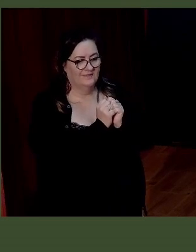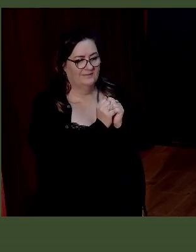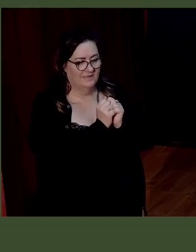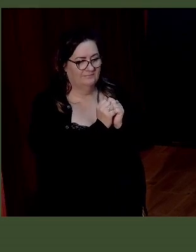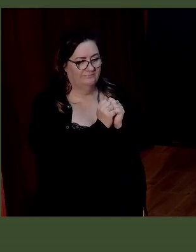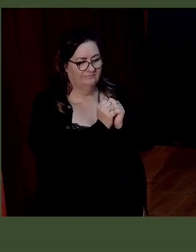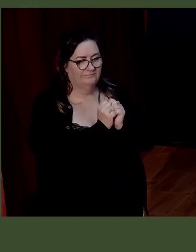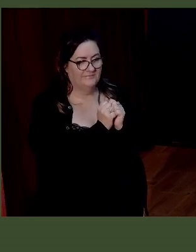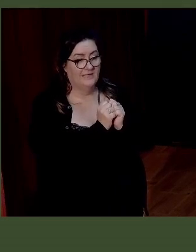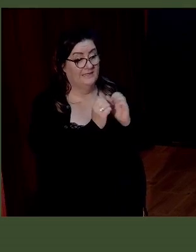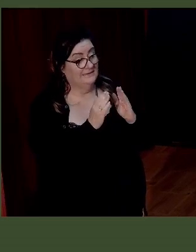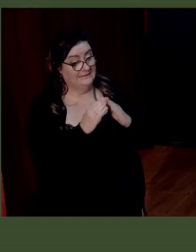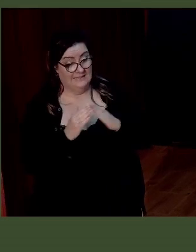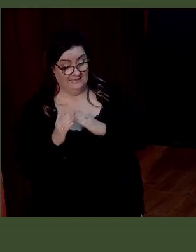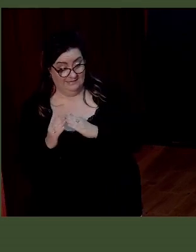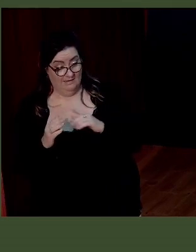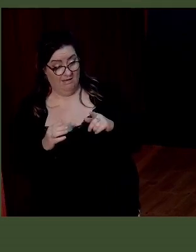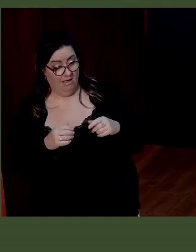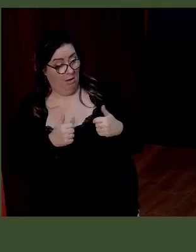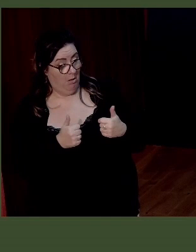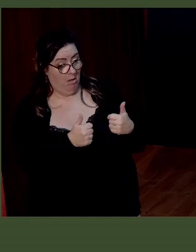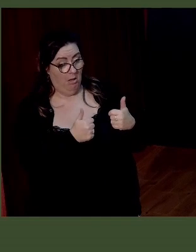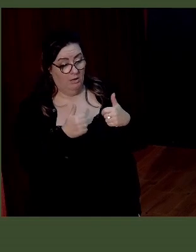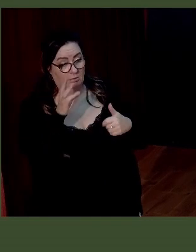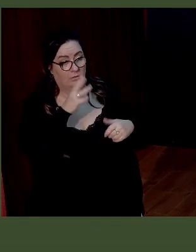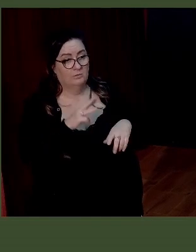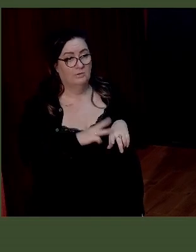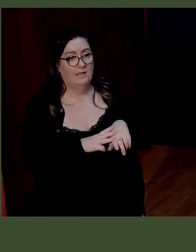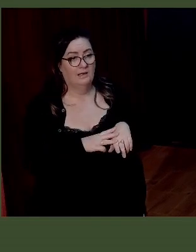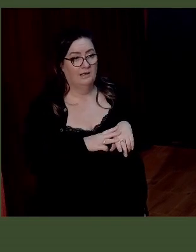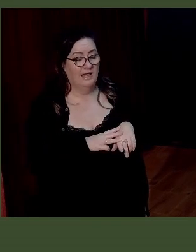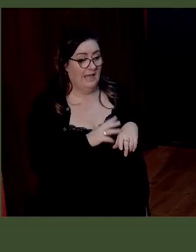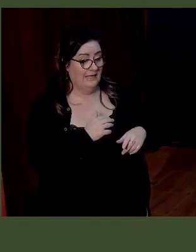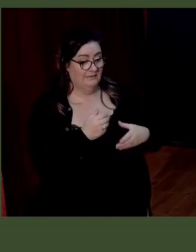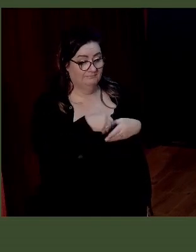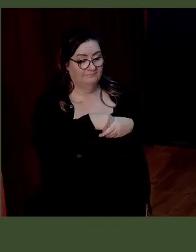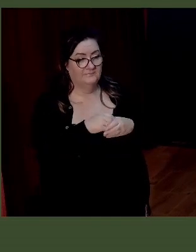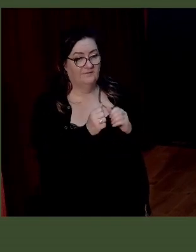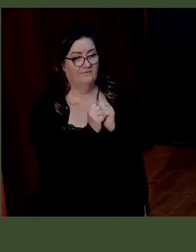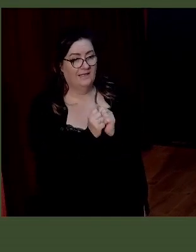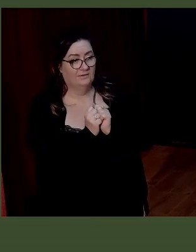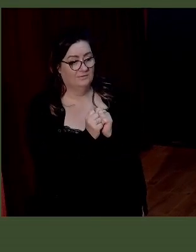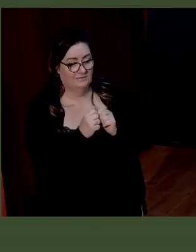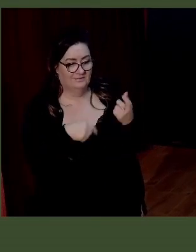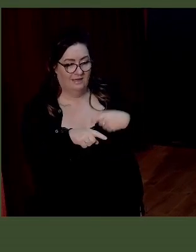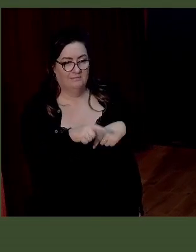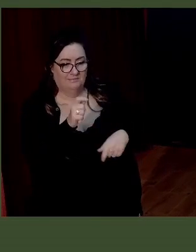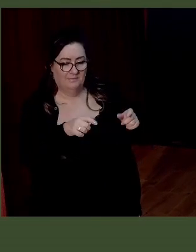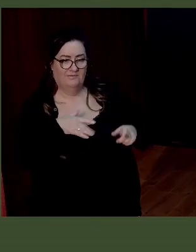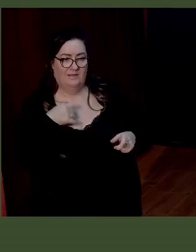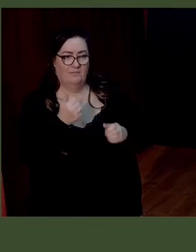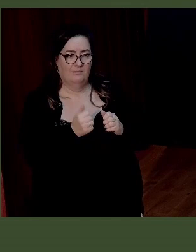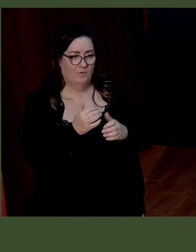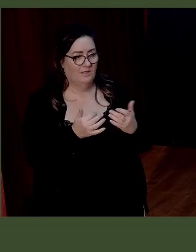the estate in a suitable way, and it inculcated the kind of values that people felt were important. You know,